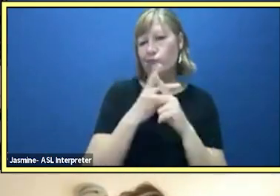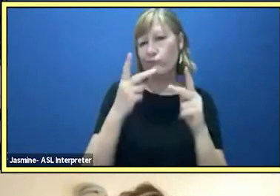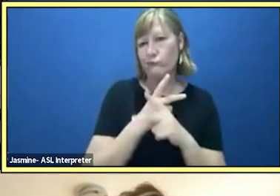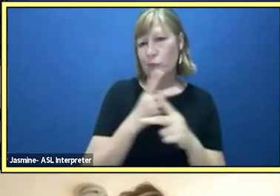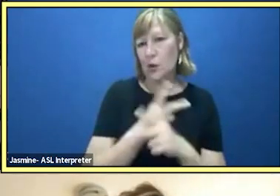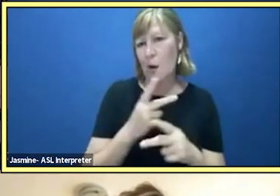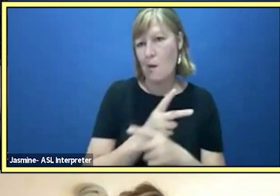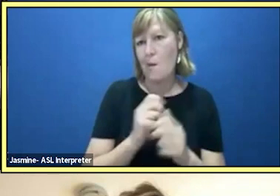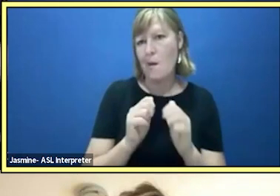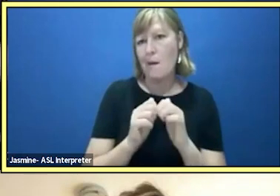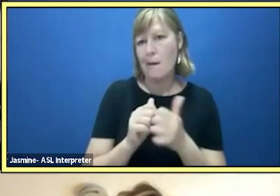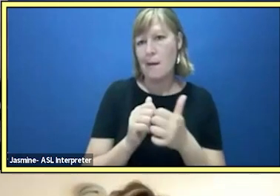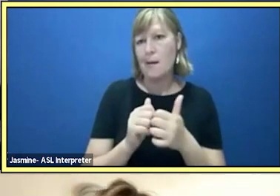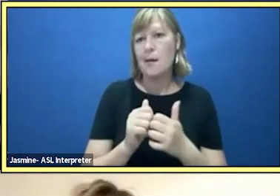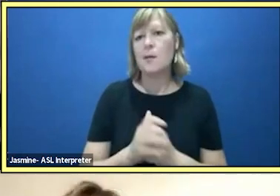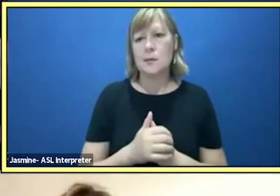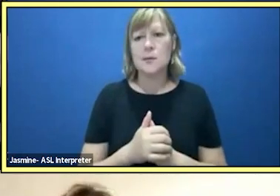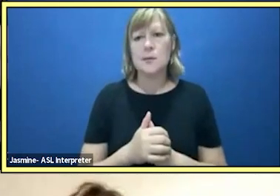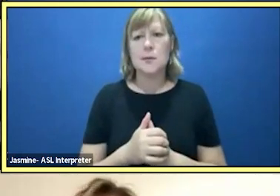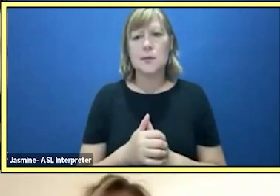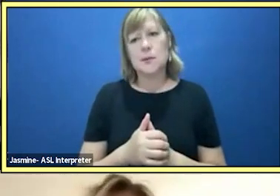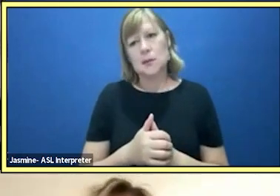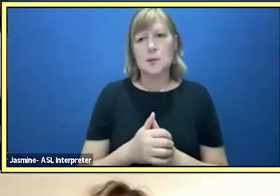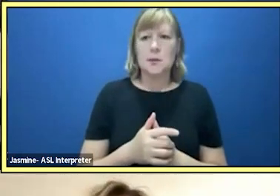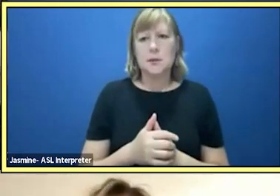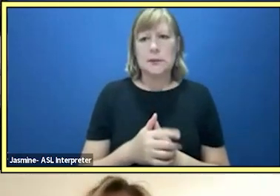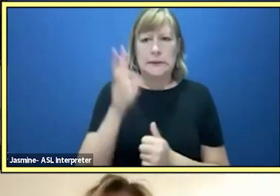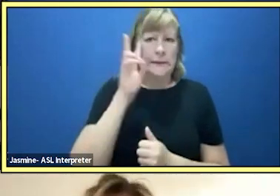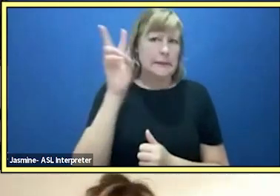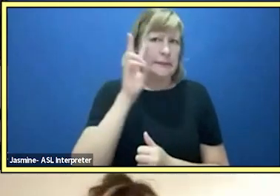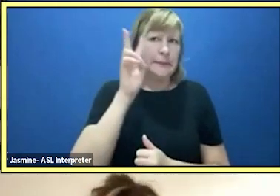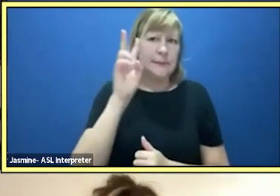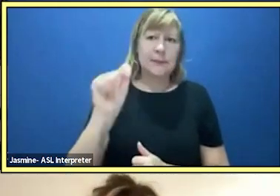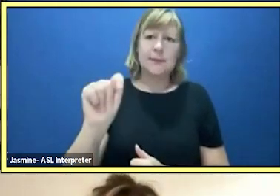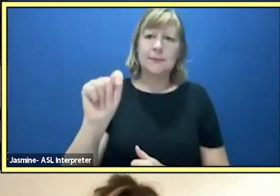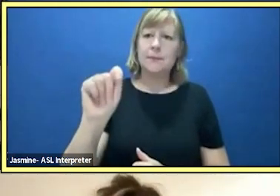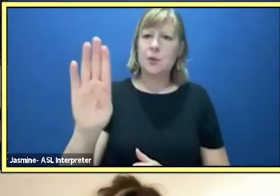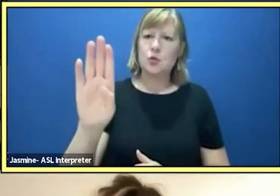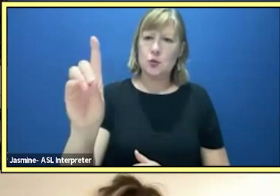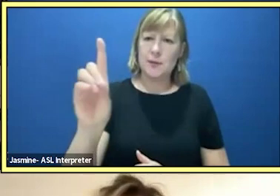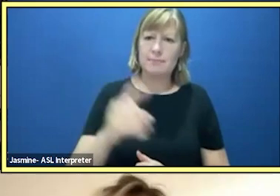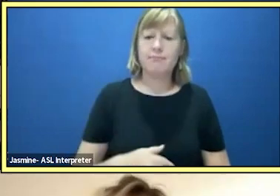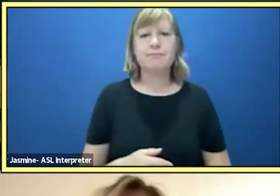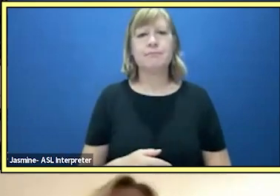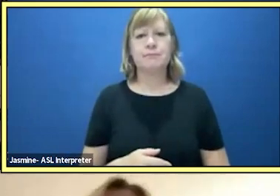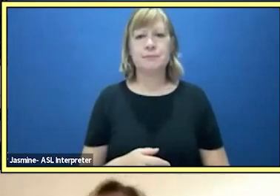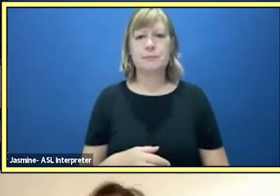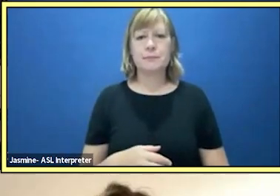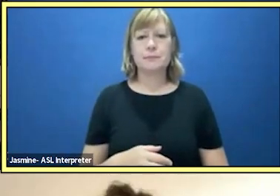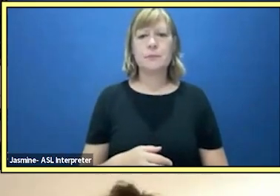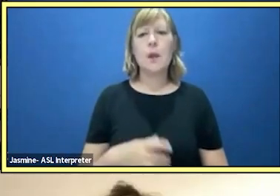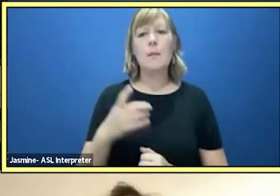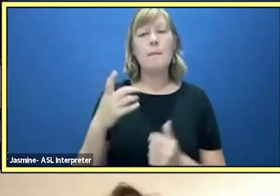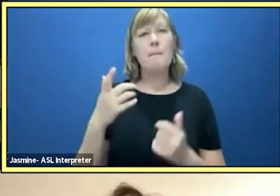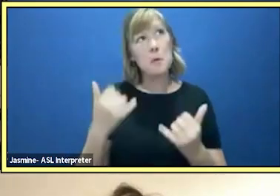happen, and so I'd say more to come on that. We're working out the details for how that would work. But what we do know is